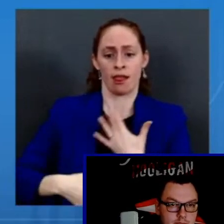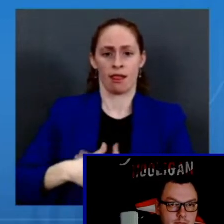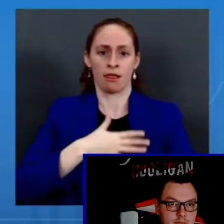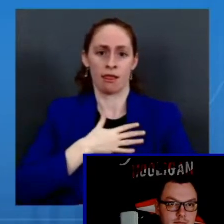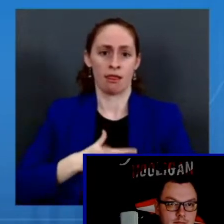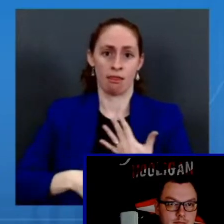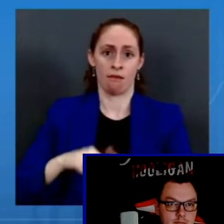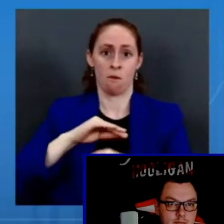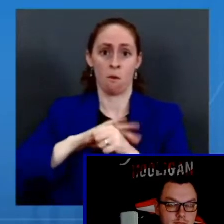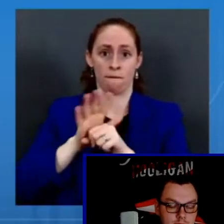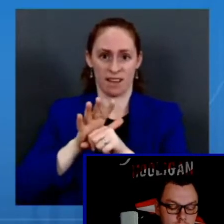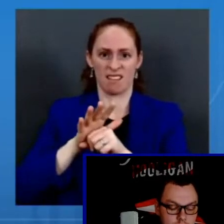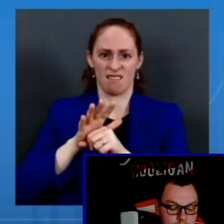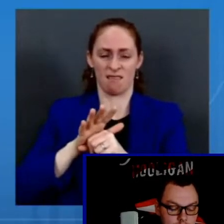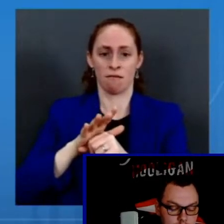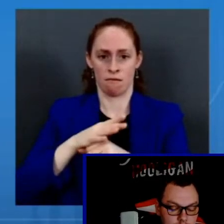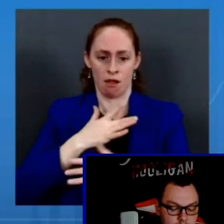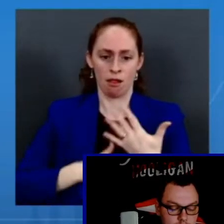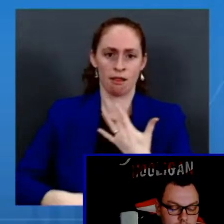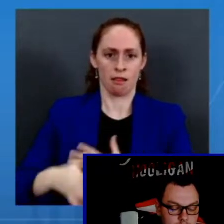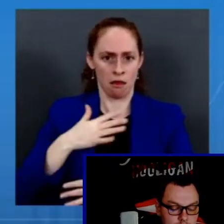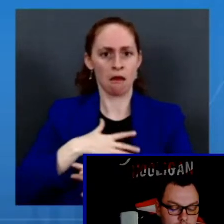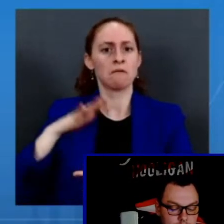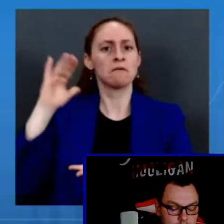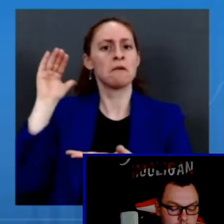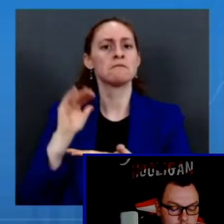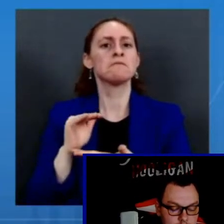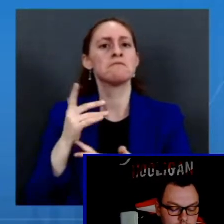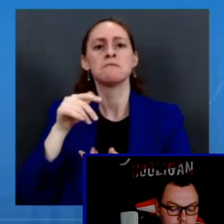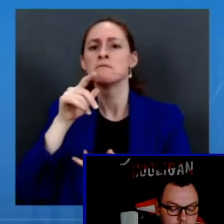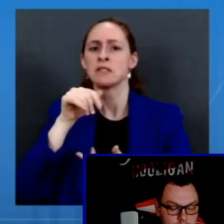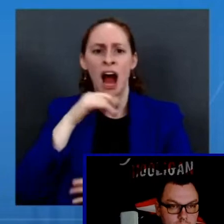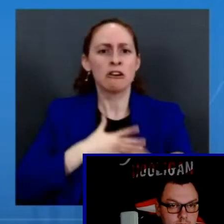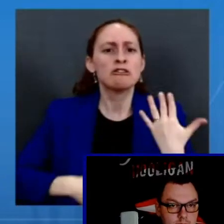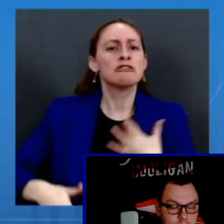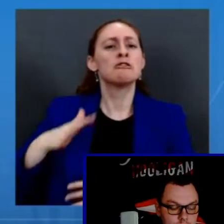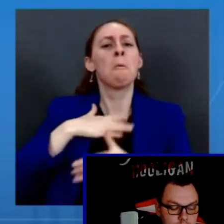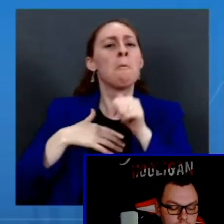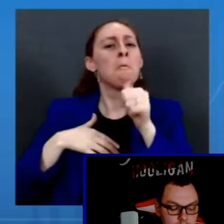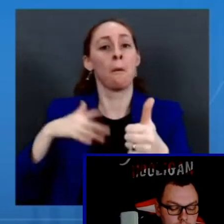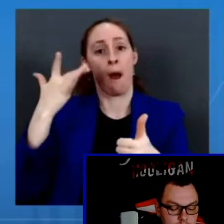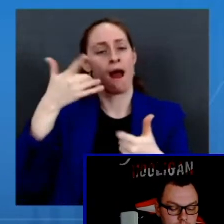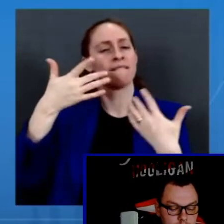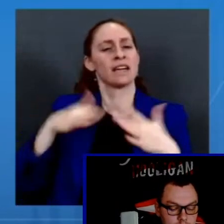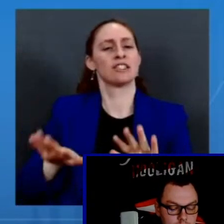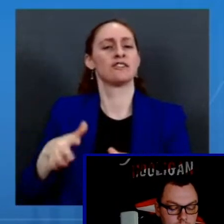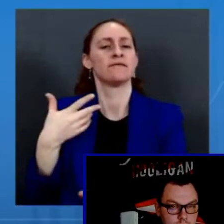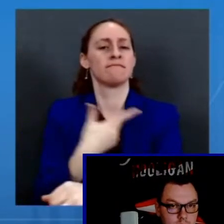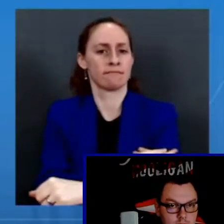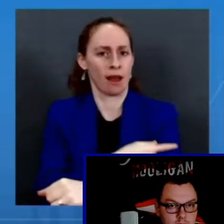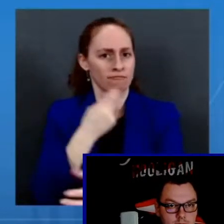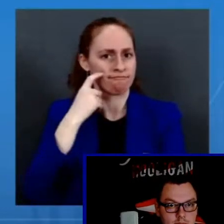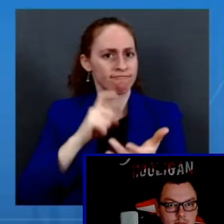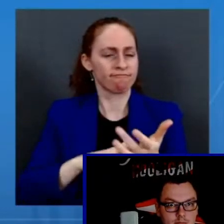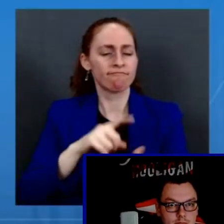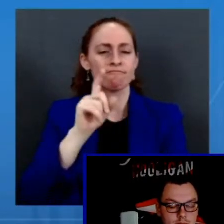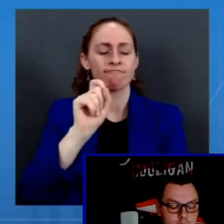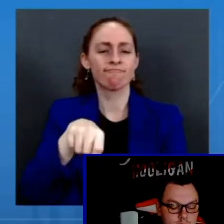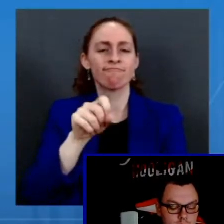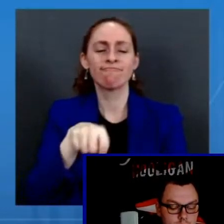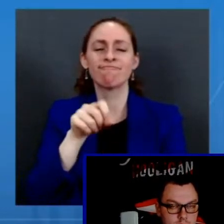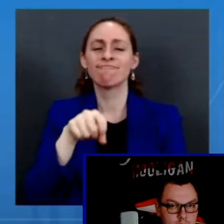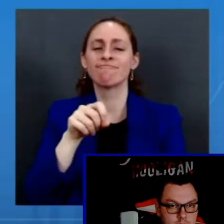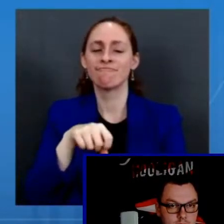variants such as Delta. However, and here again, why we emphasize the importance of